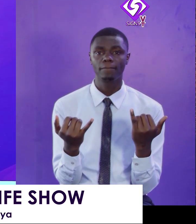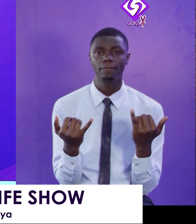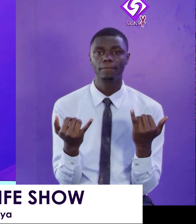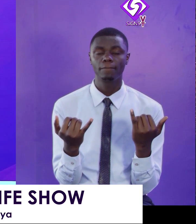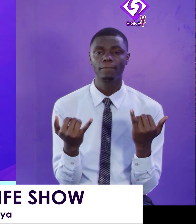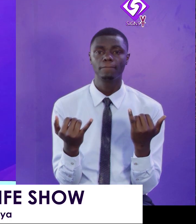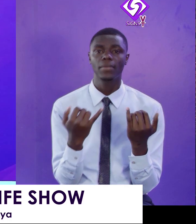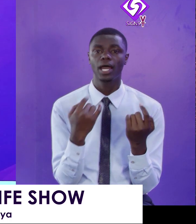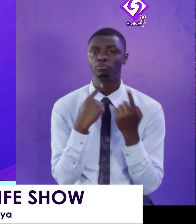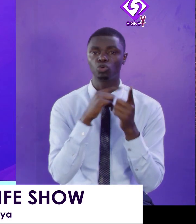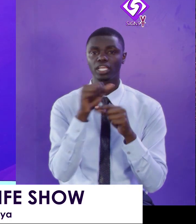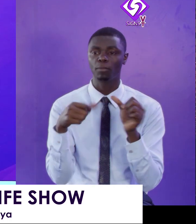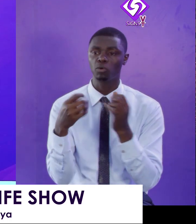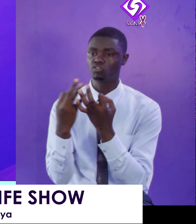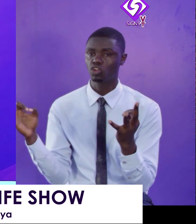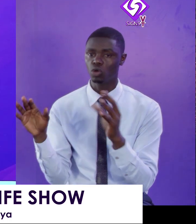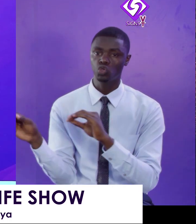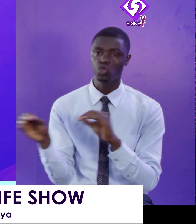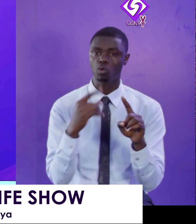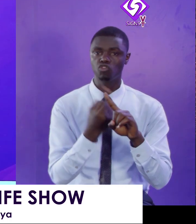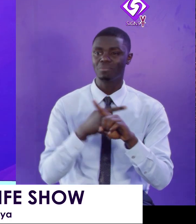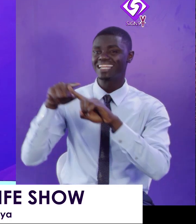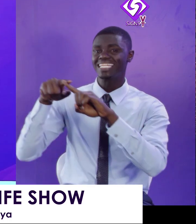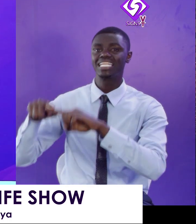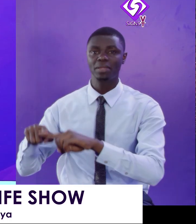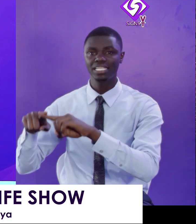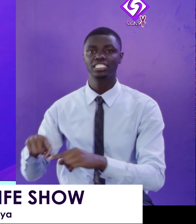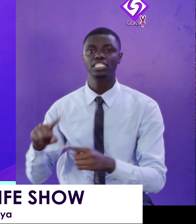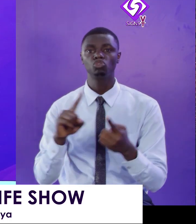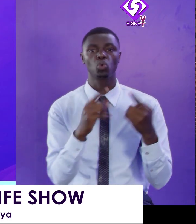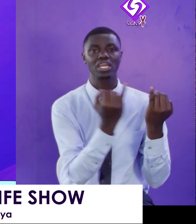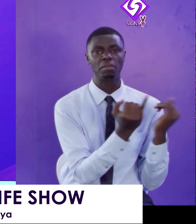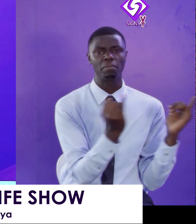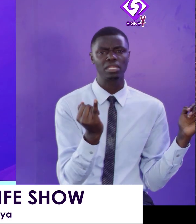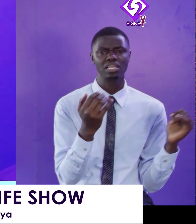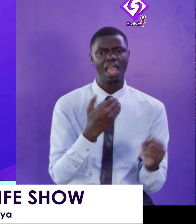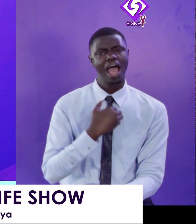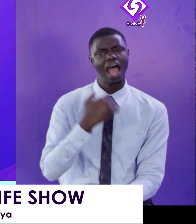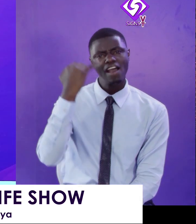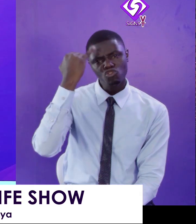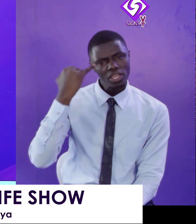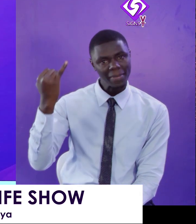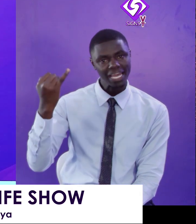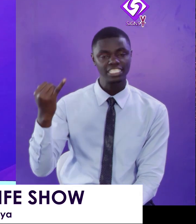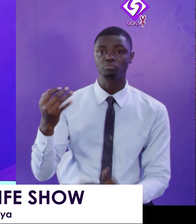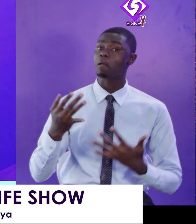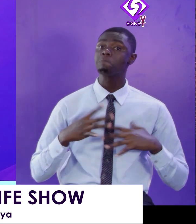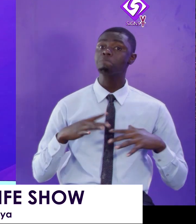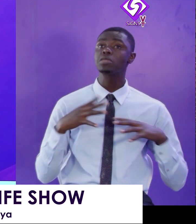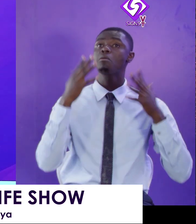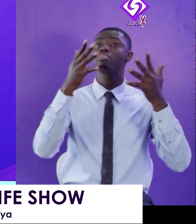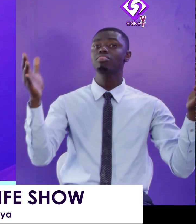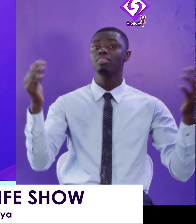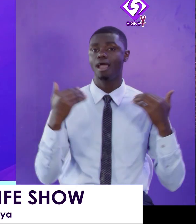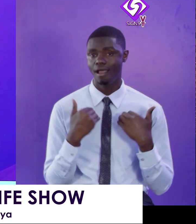from dependency to independence. Have you ever thought about that? Have you ever imagined that there are people